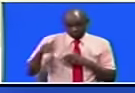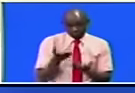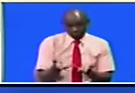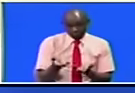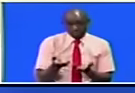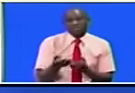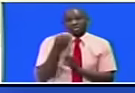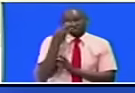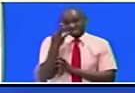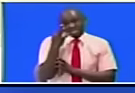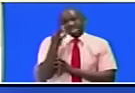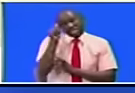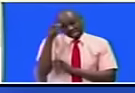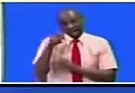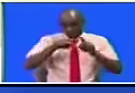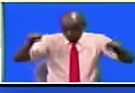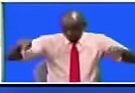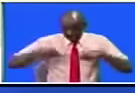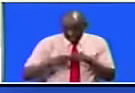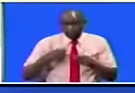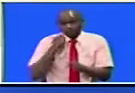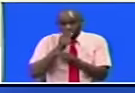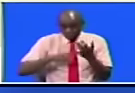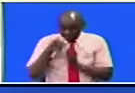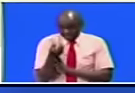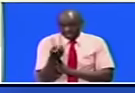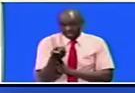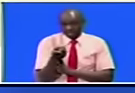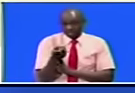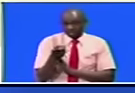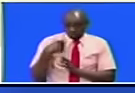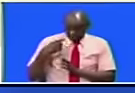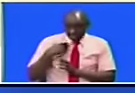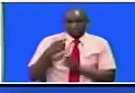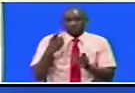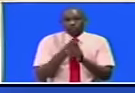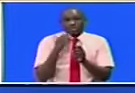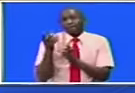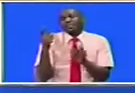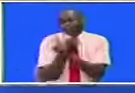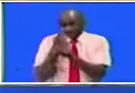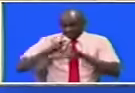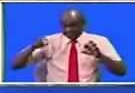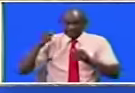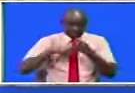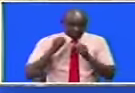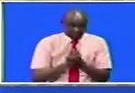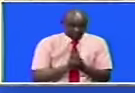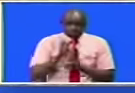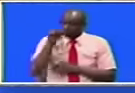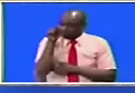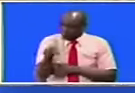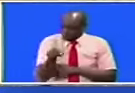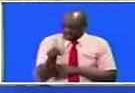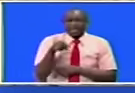of 3.5-acre plot, where we do now we do diversification and research activities. Since then, NIB